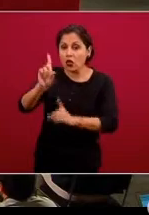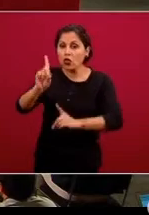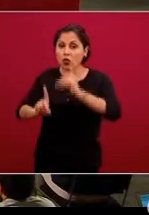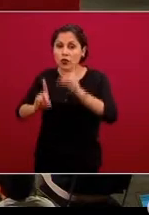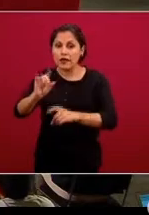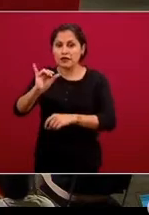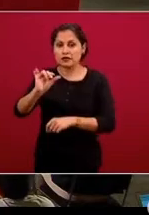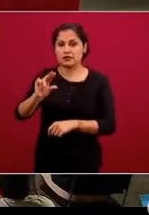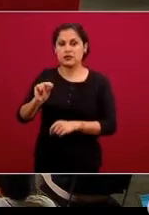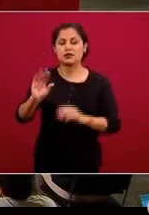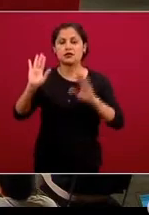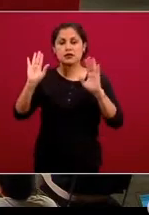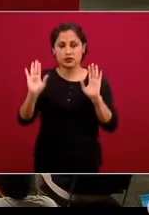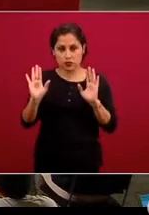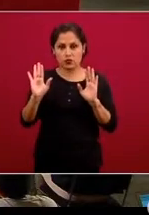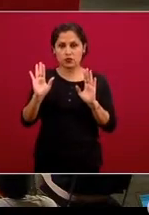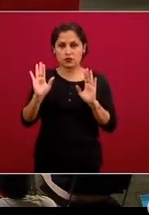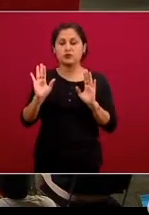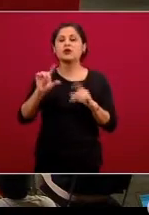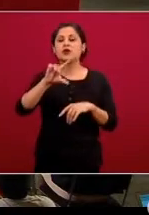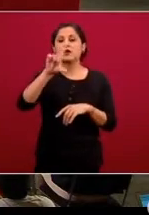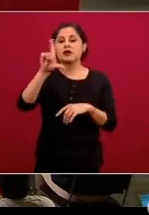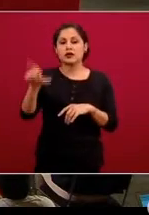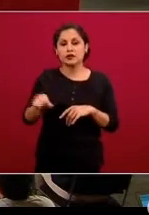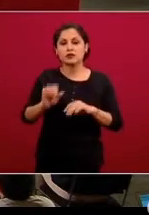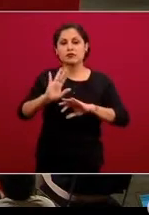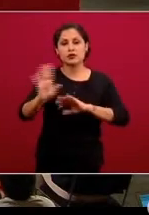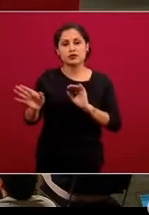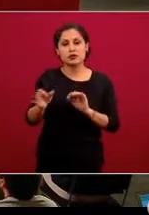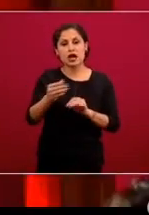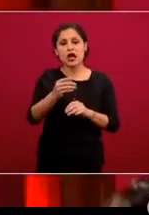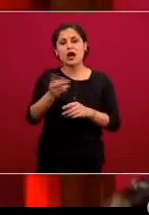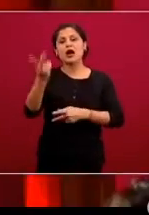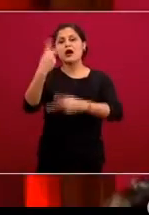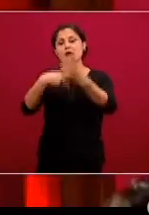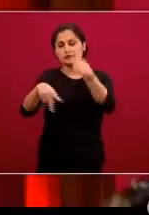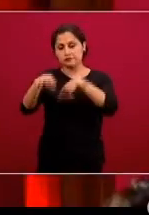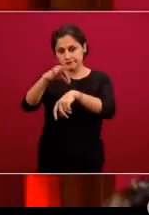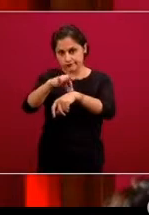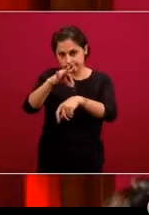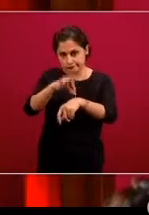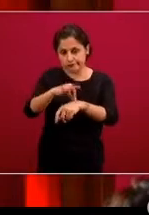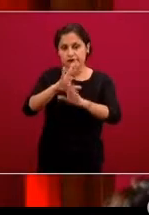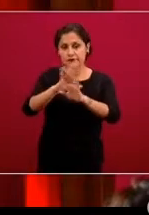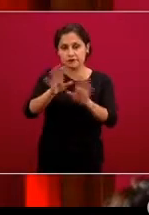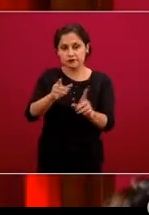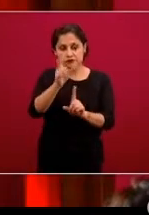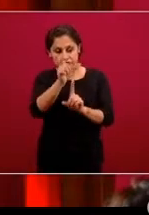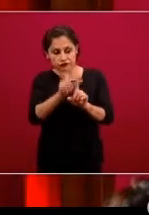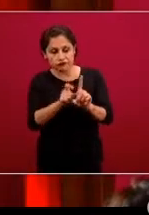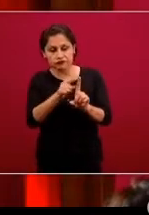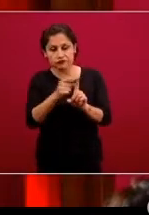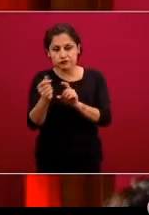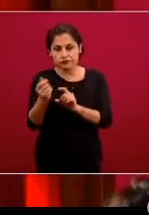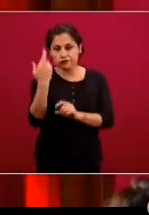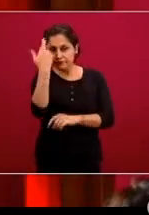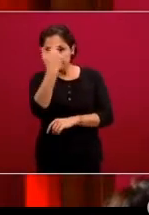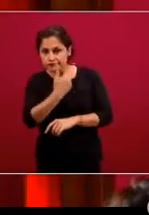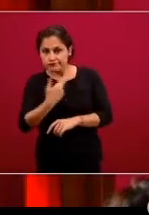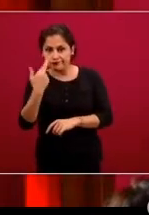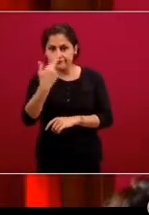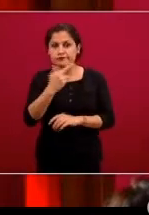need to be hospitalized. So, this date of when people registered their